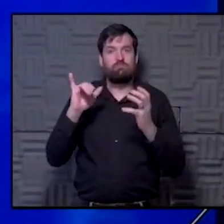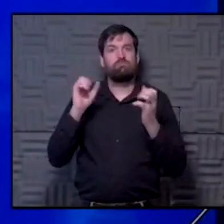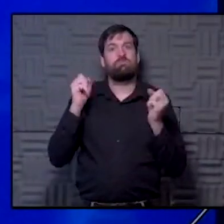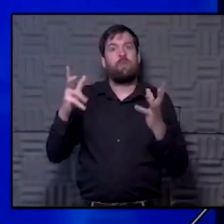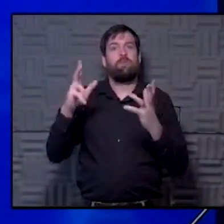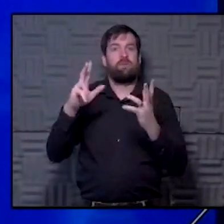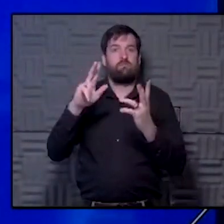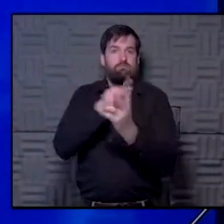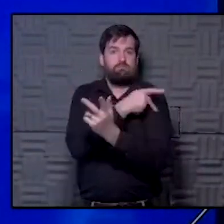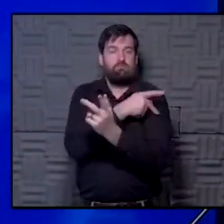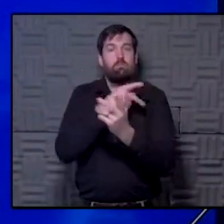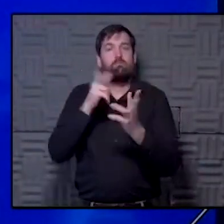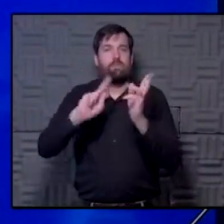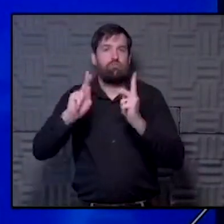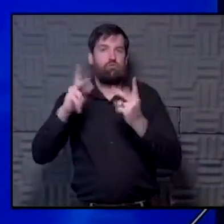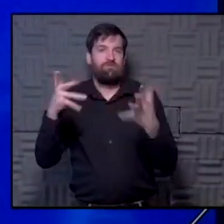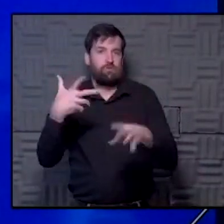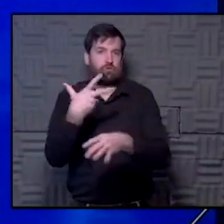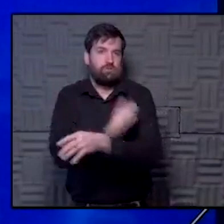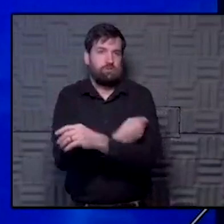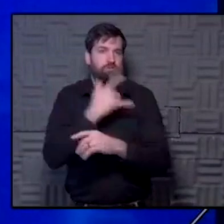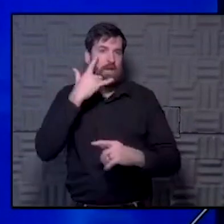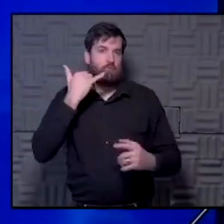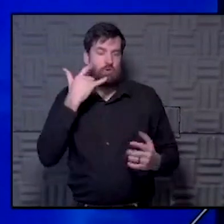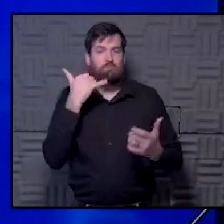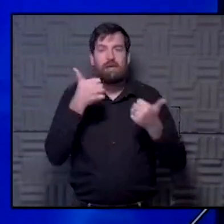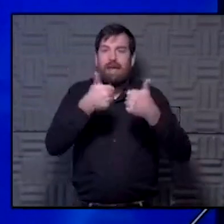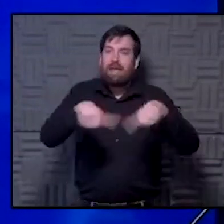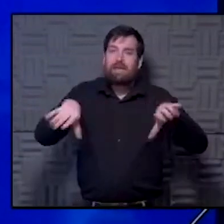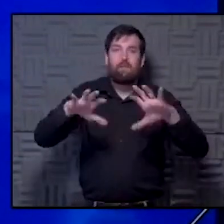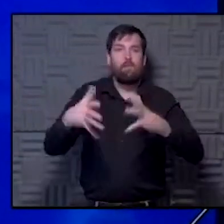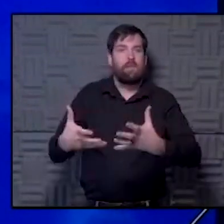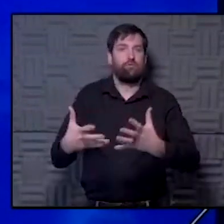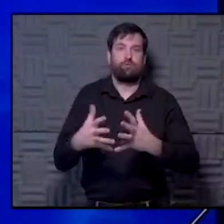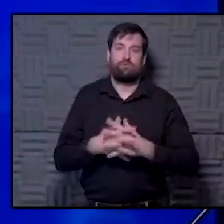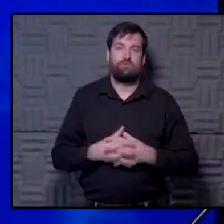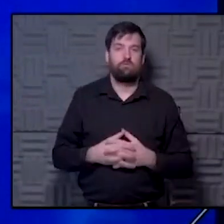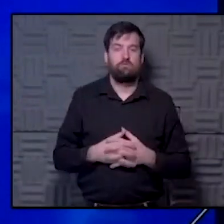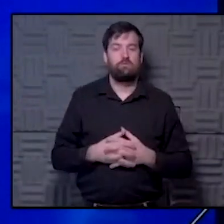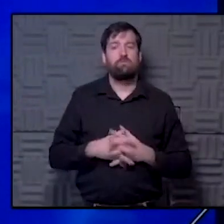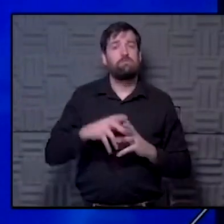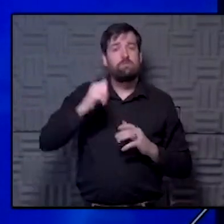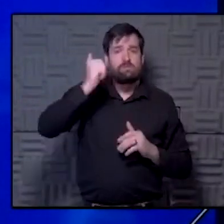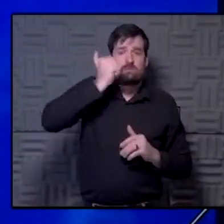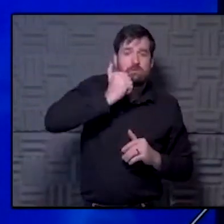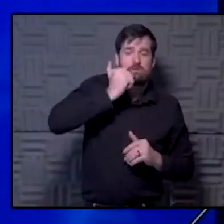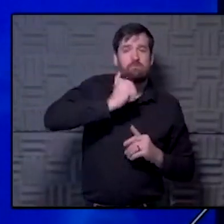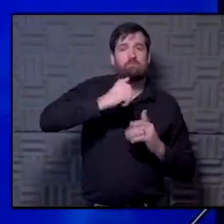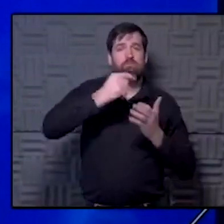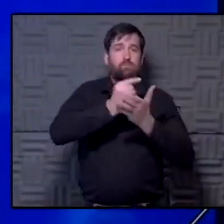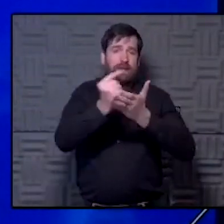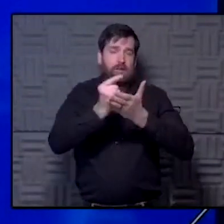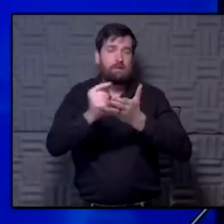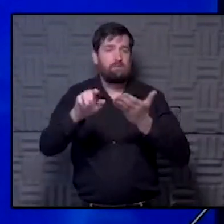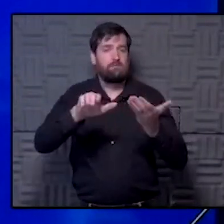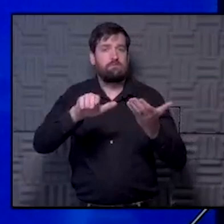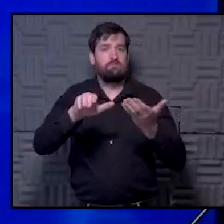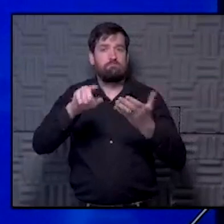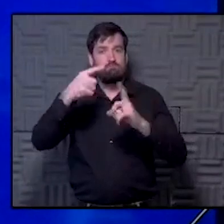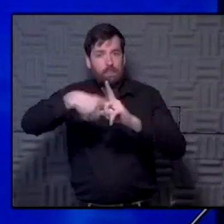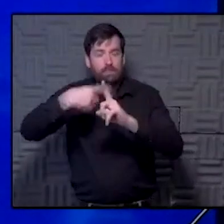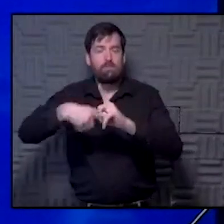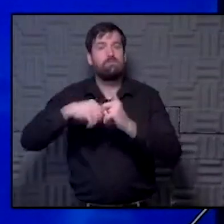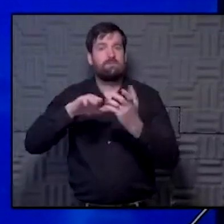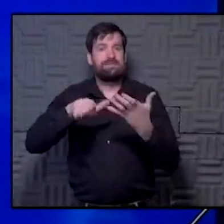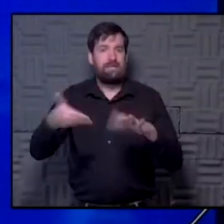vaccinated in California, for example. In any population, there is an inherent daily or weekly or monthly death rate. And